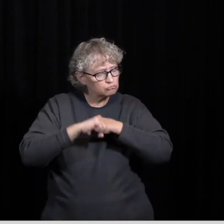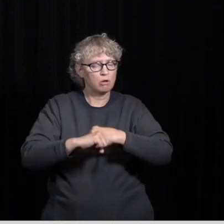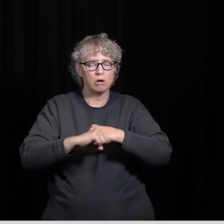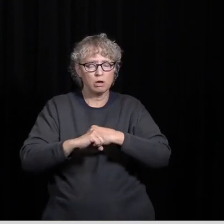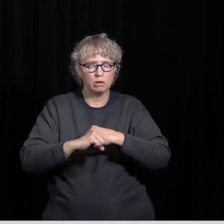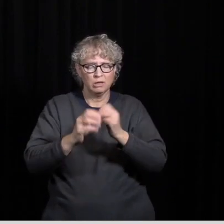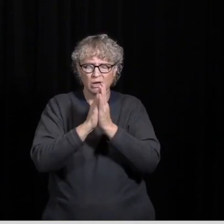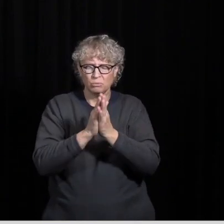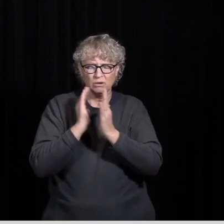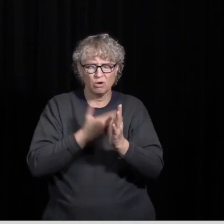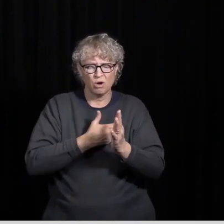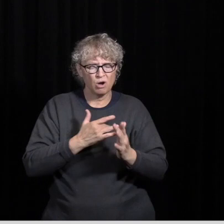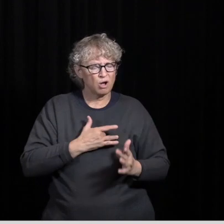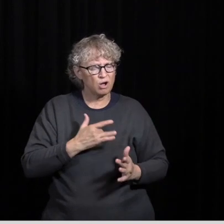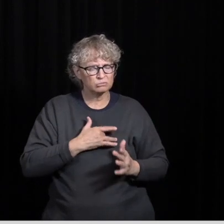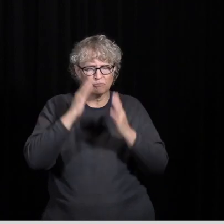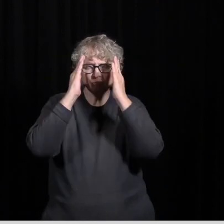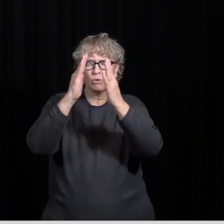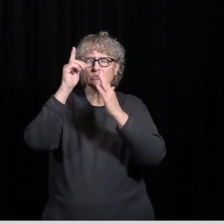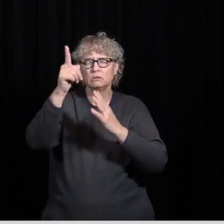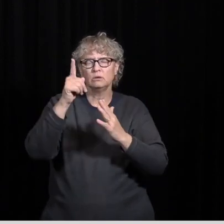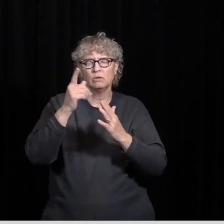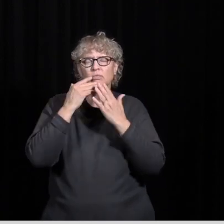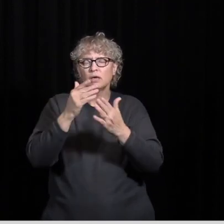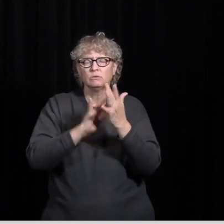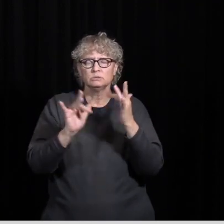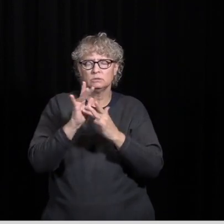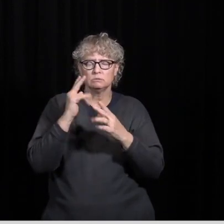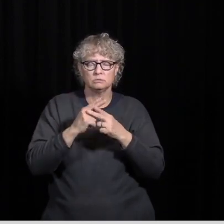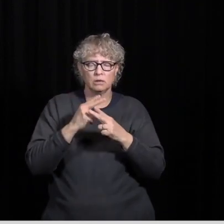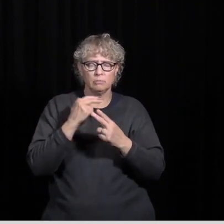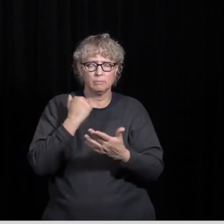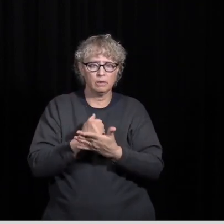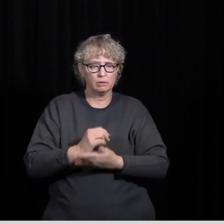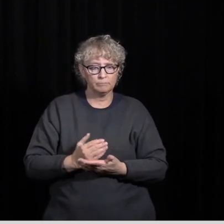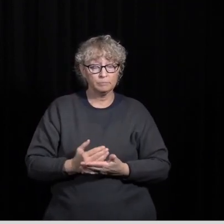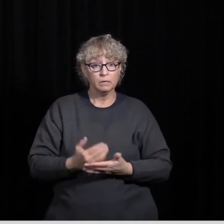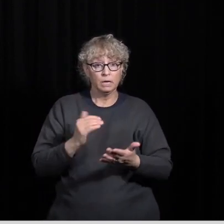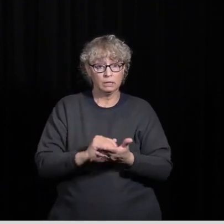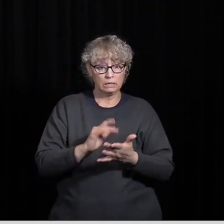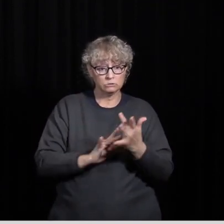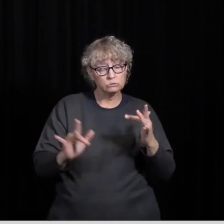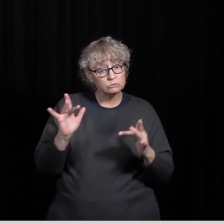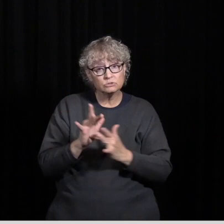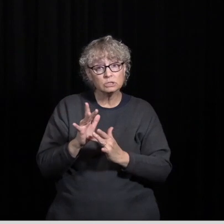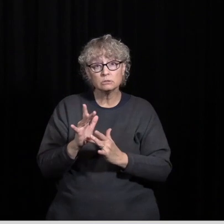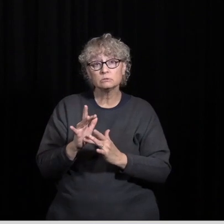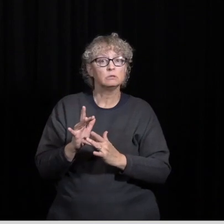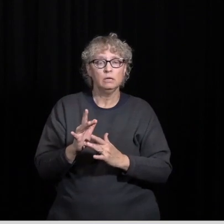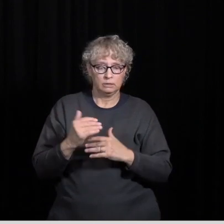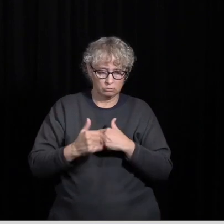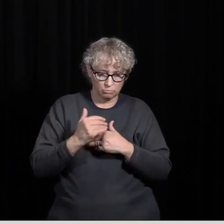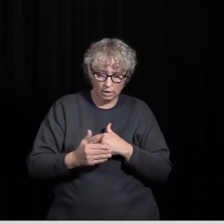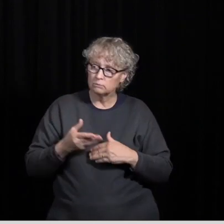I pray that our hearts would be focused on you. And we thank you, Lord, in Jesus' name. Amen. And so again, Jesus, as he had passed